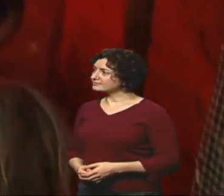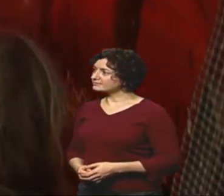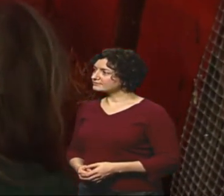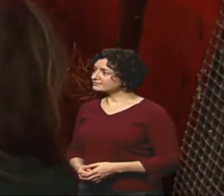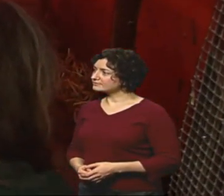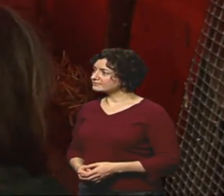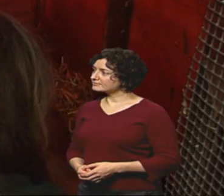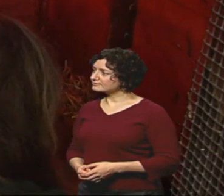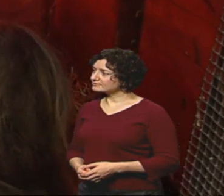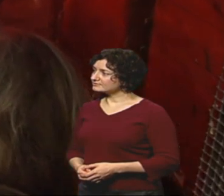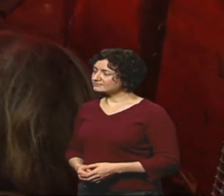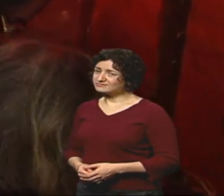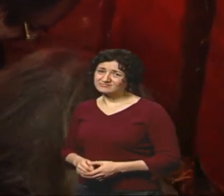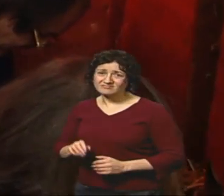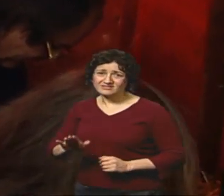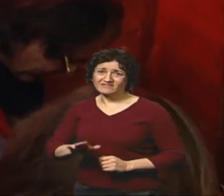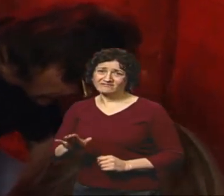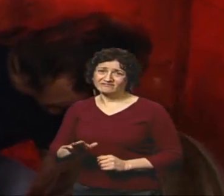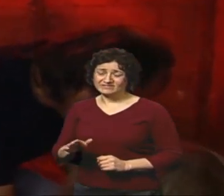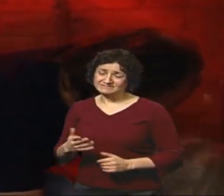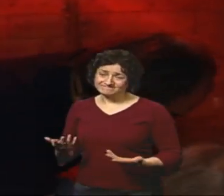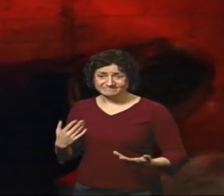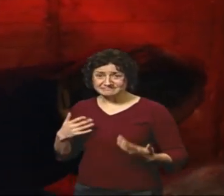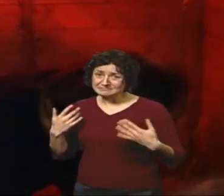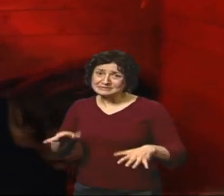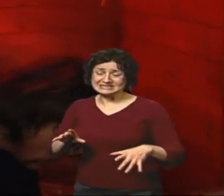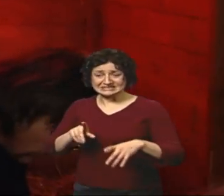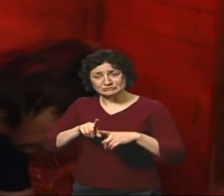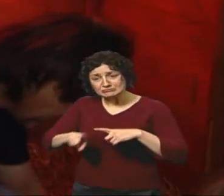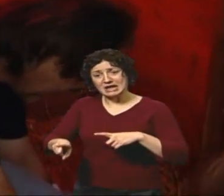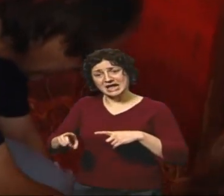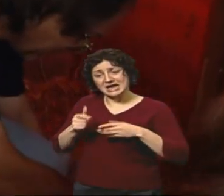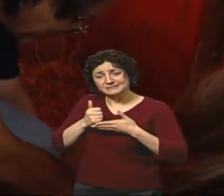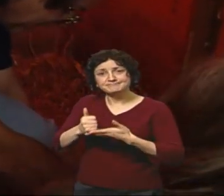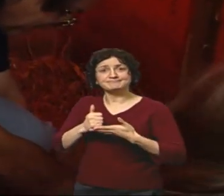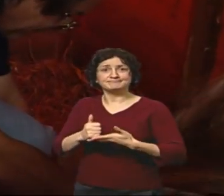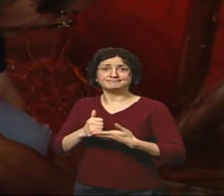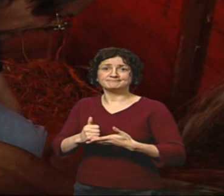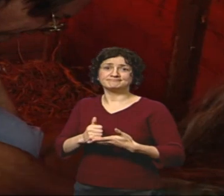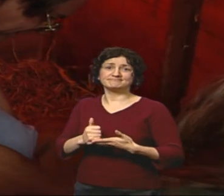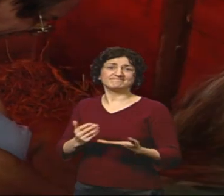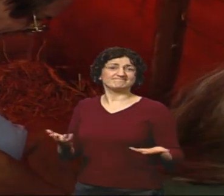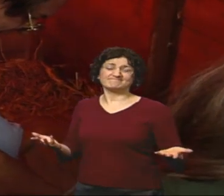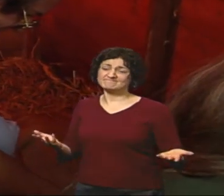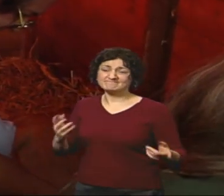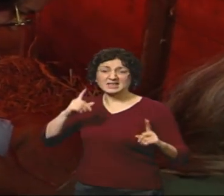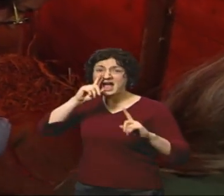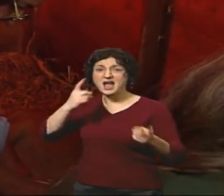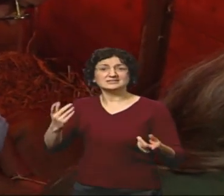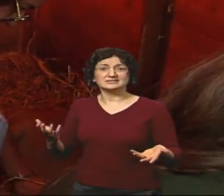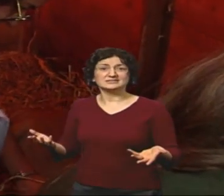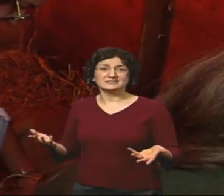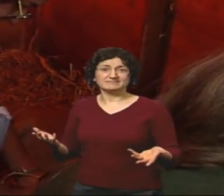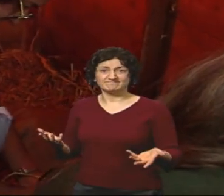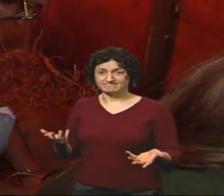did try, didn't we? Eh? Sometimes, sadly, there is nothing we can do to save our patients. This deer had not responded to any